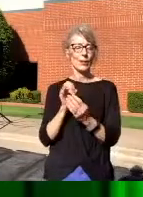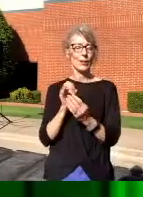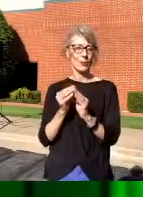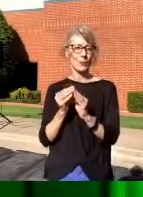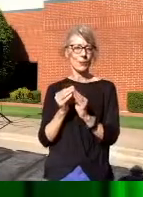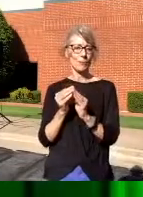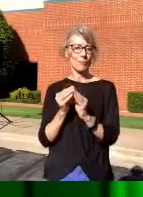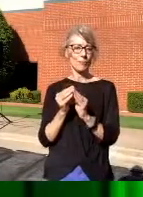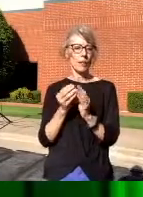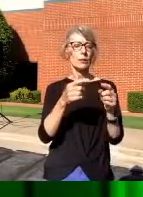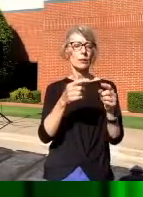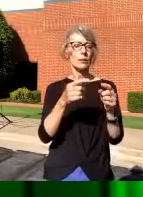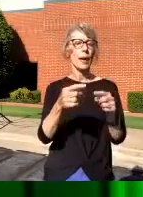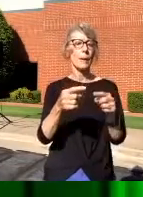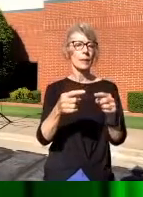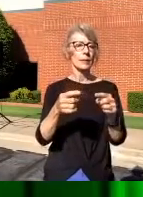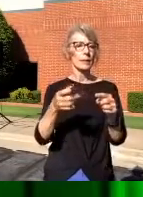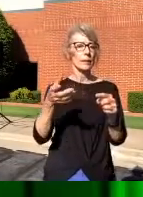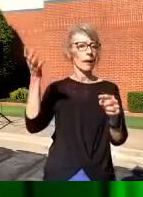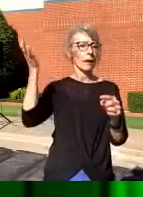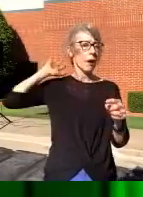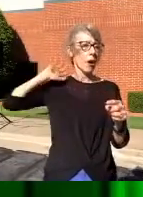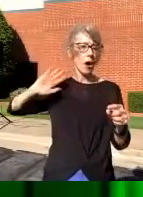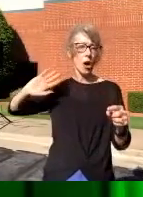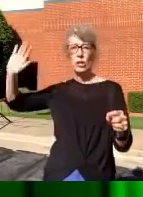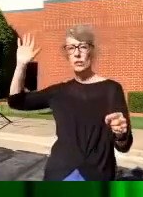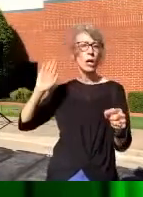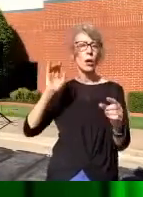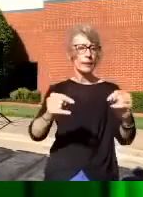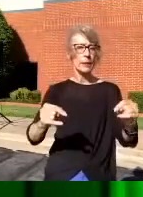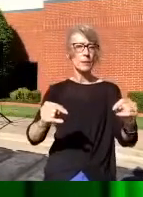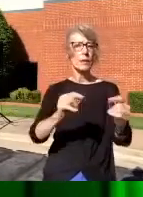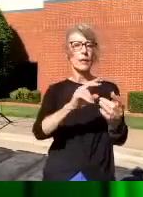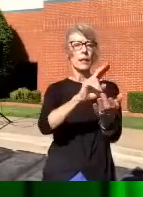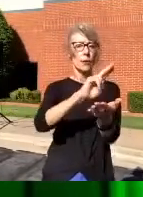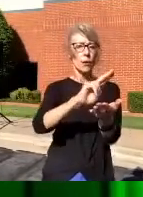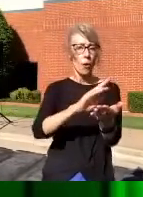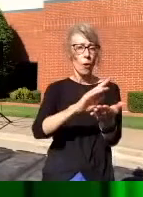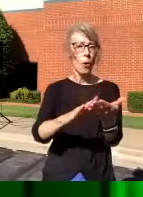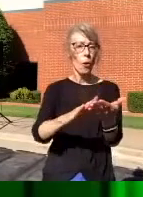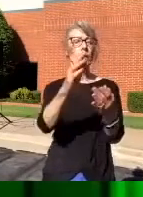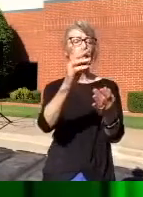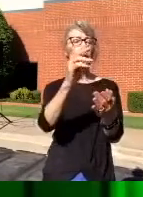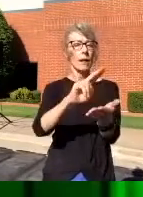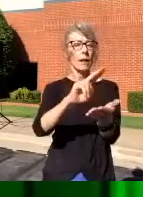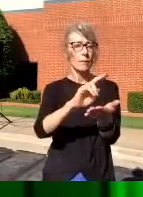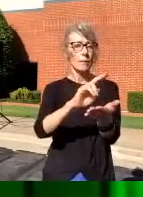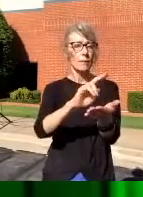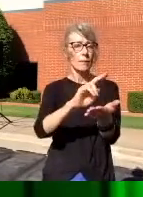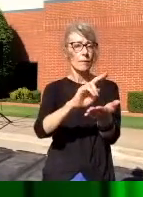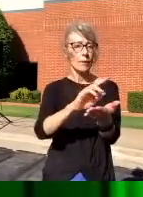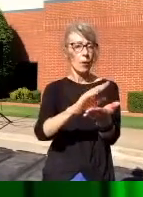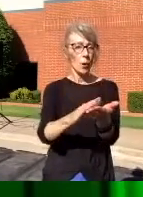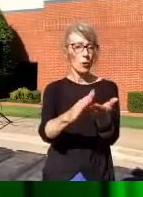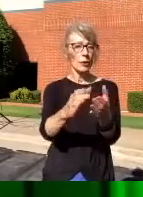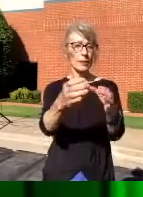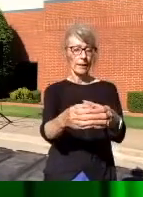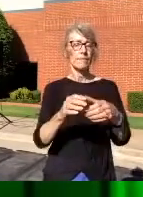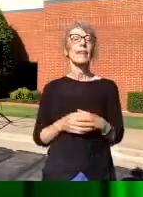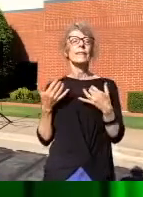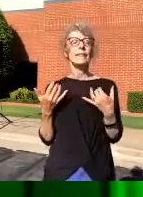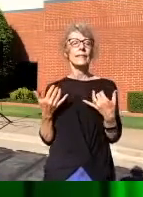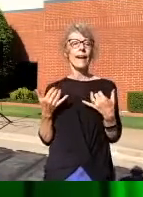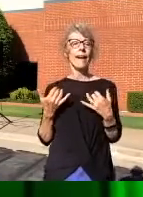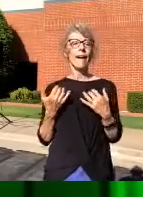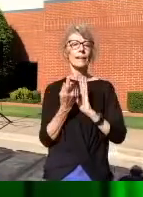then, where the glory of God was radiated into this space, that is now at the end of time going to happen to